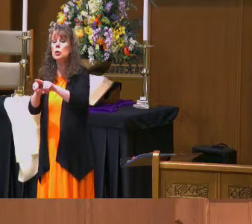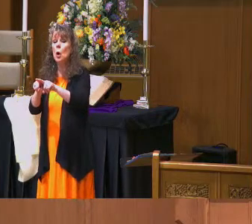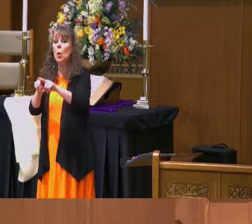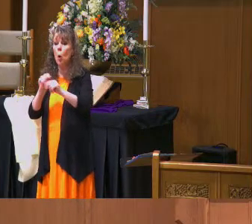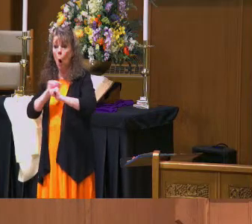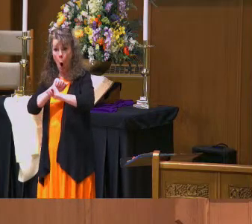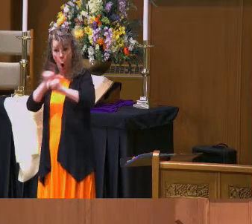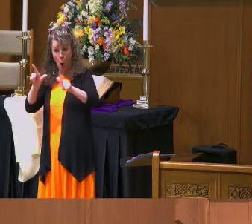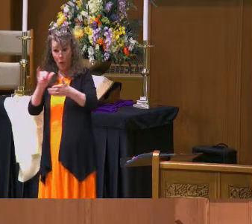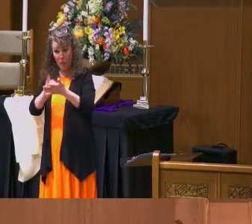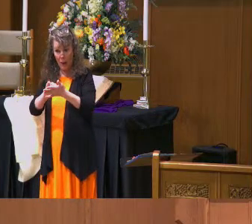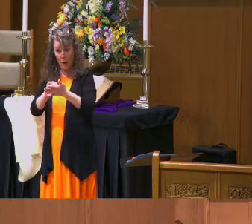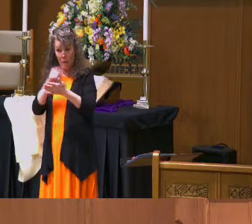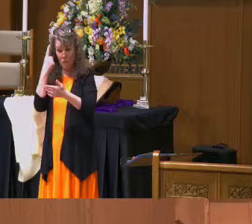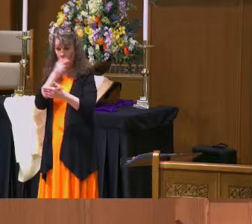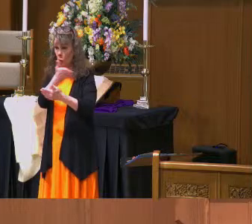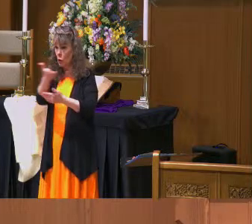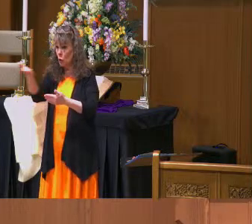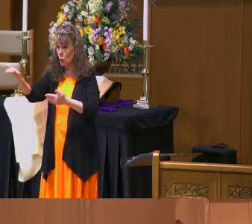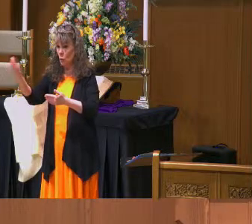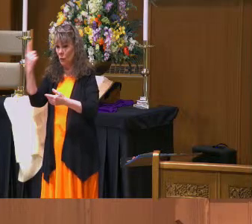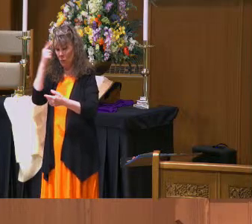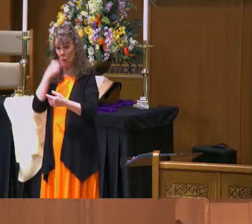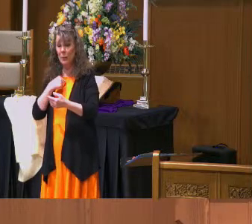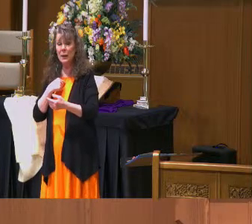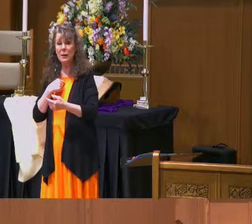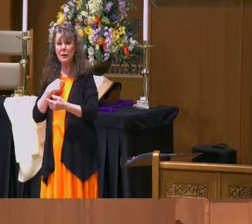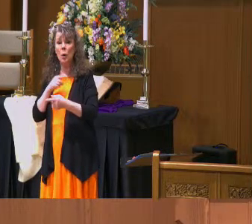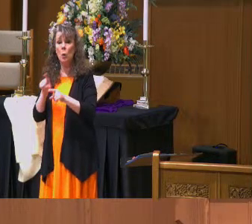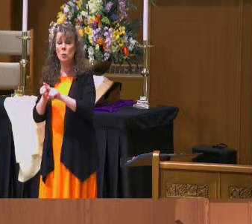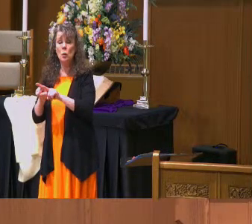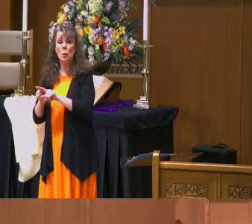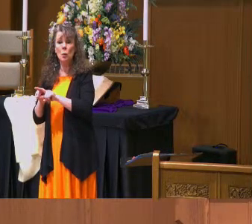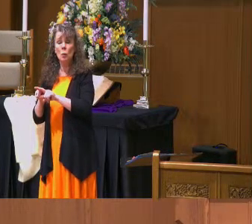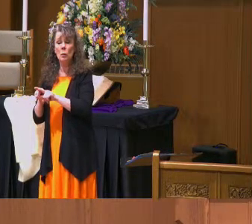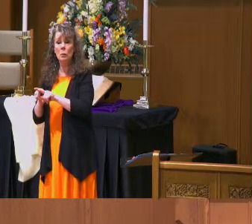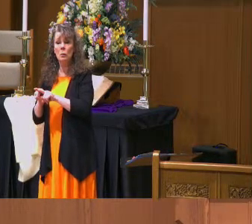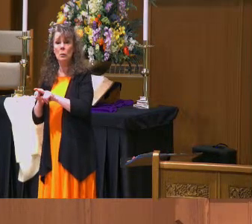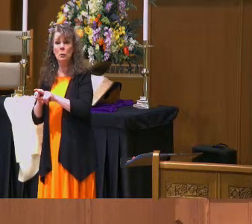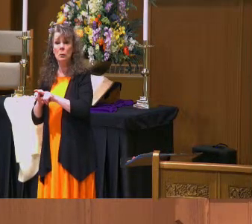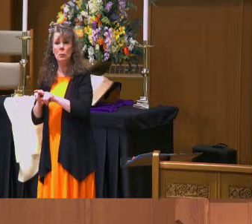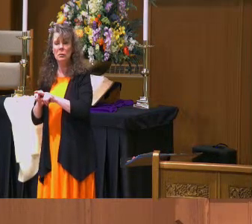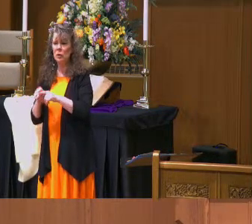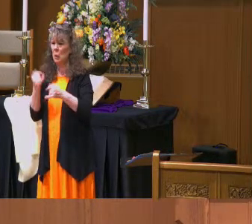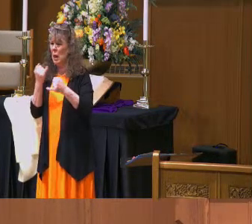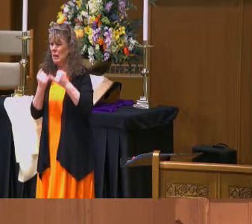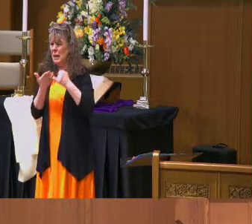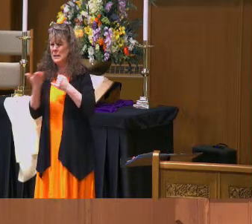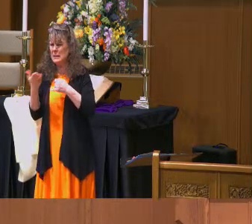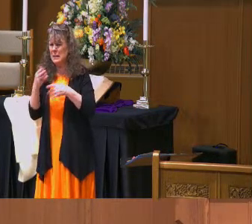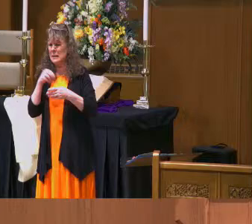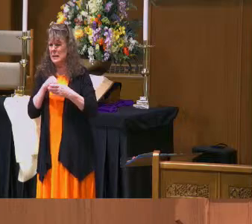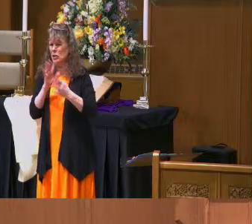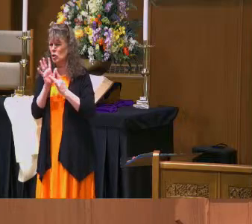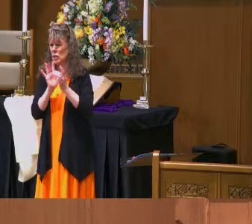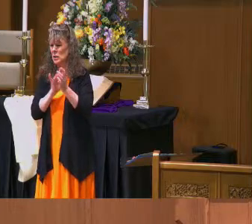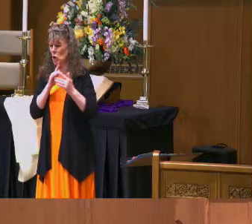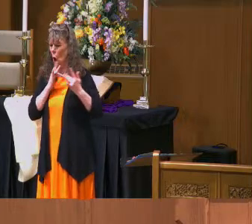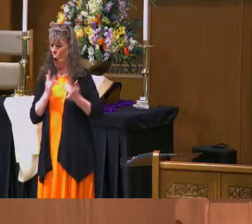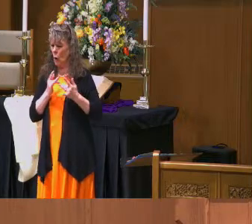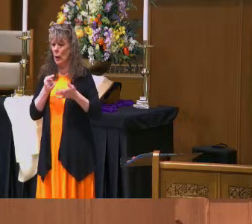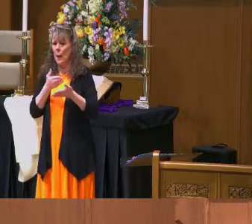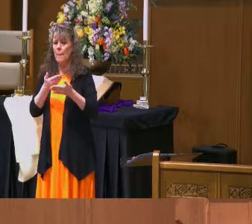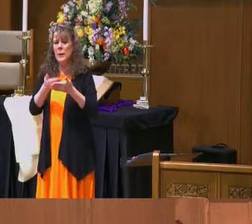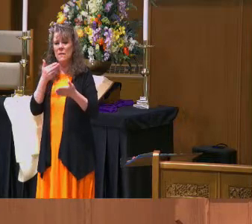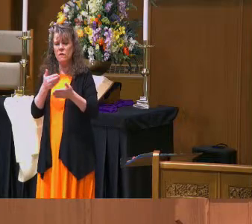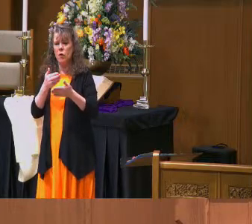this for you and for me as well. So what are the final things in his heart before he physically